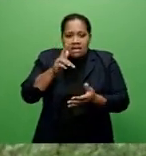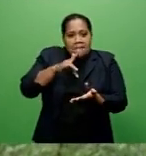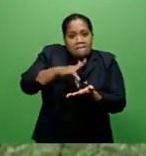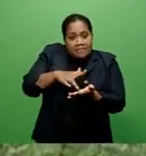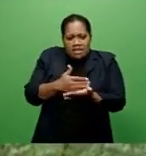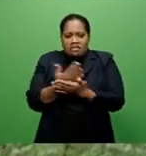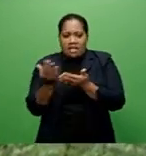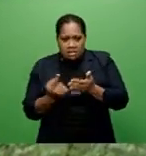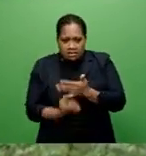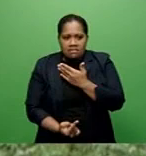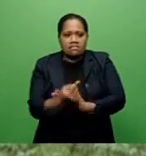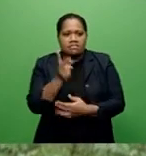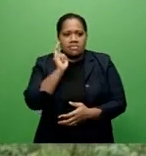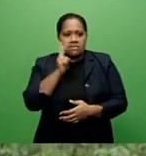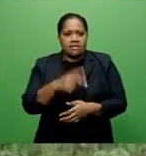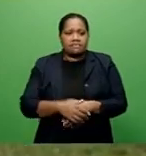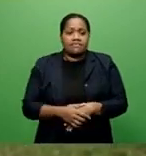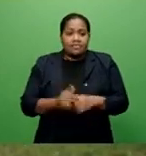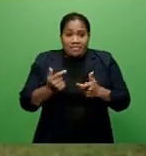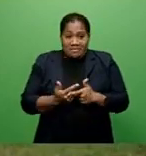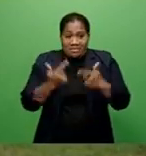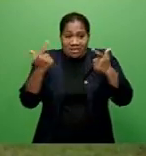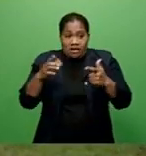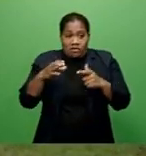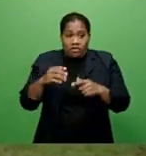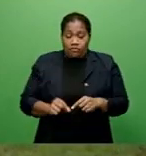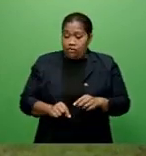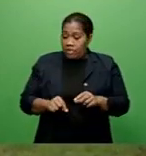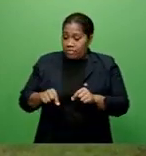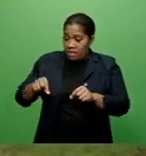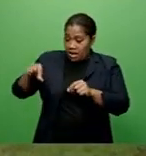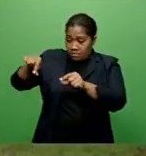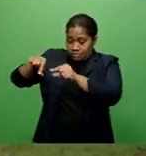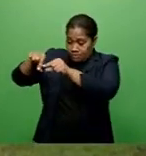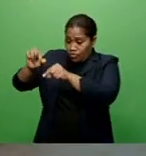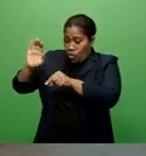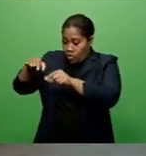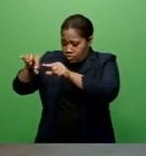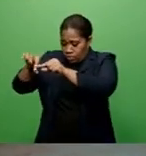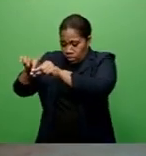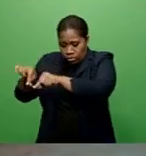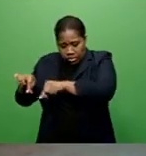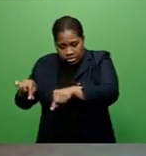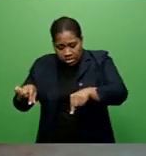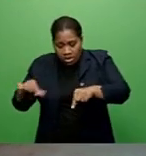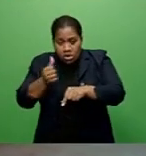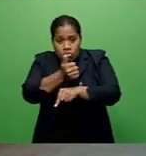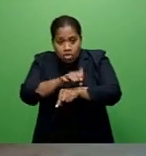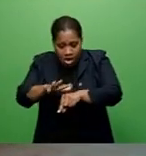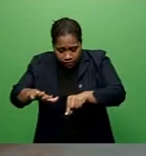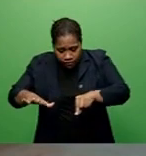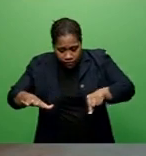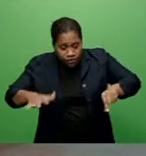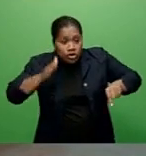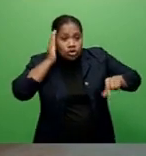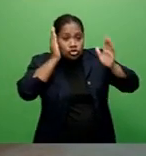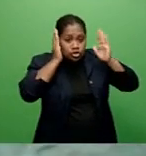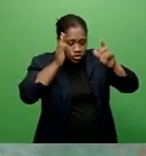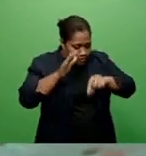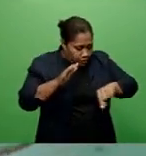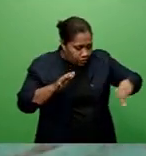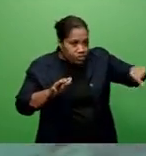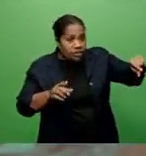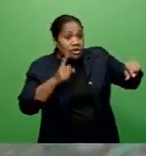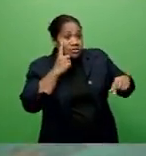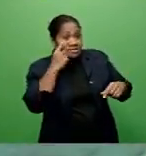crack runs from the home of the village padre across the ground and into the church. Inside the church, the crack is visible from one